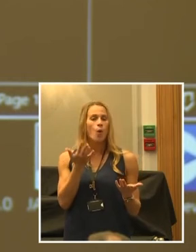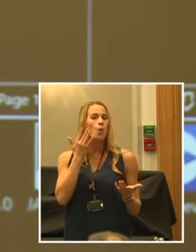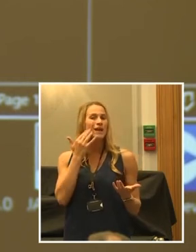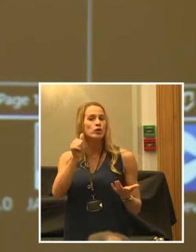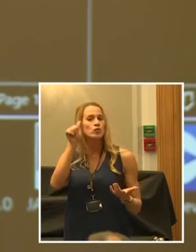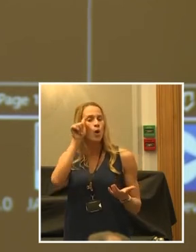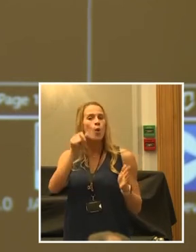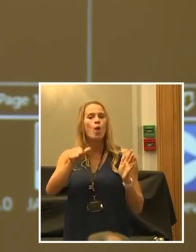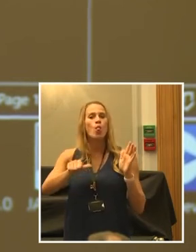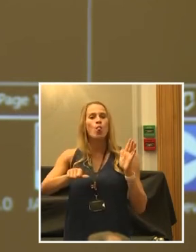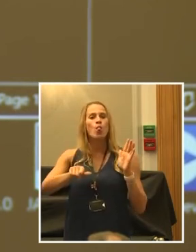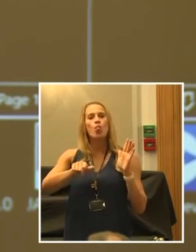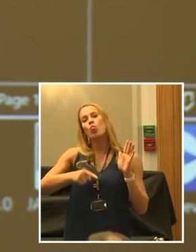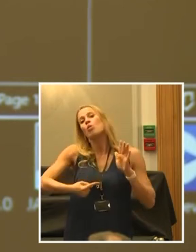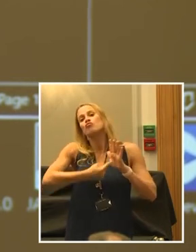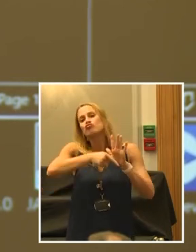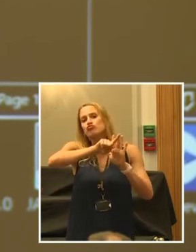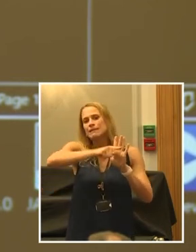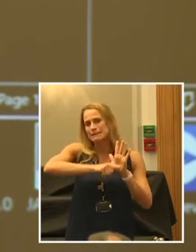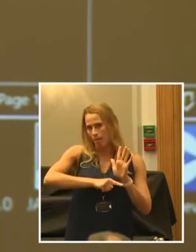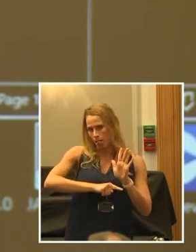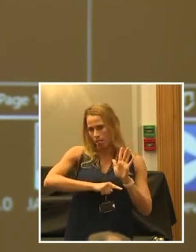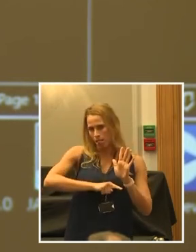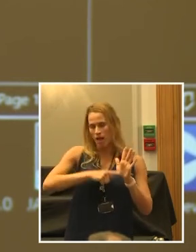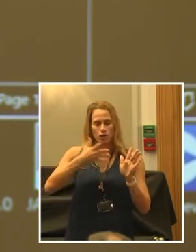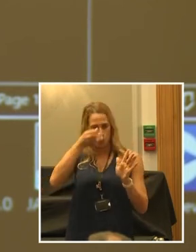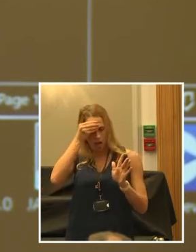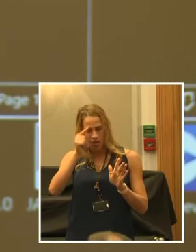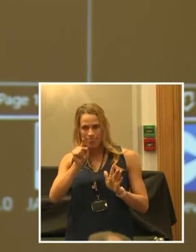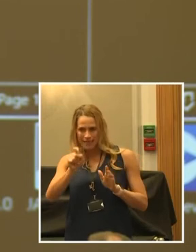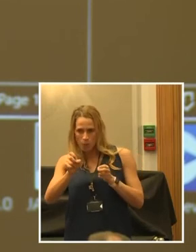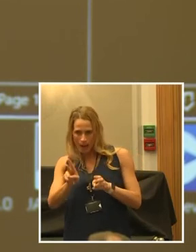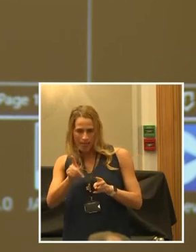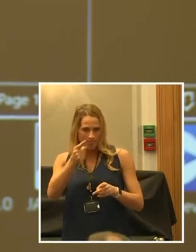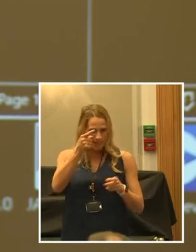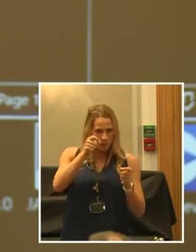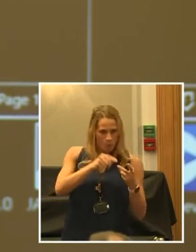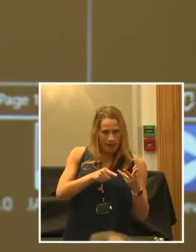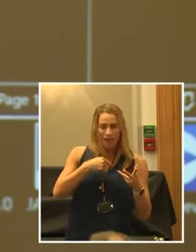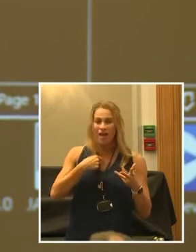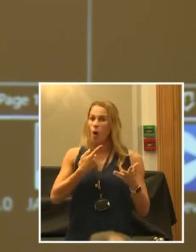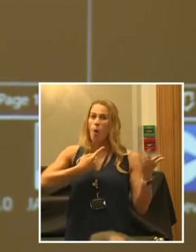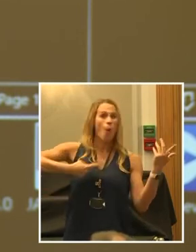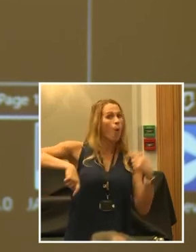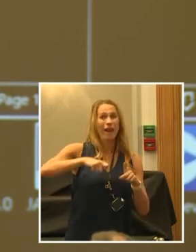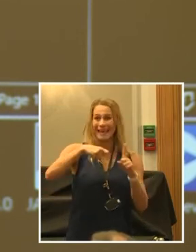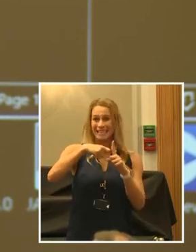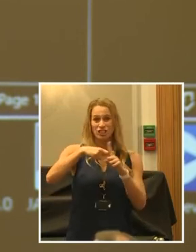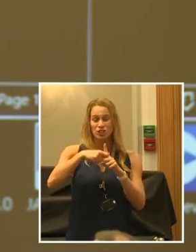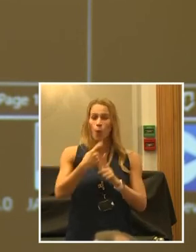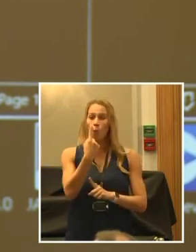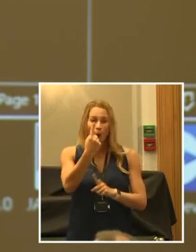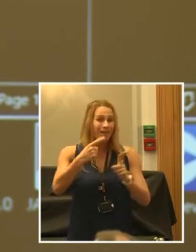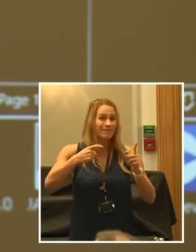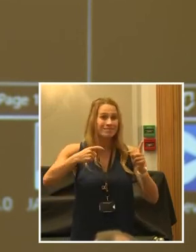principles of how to use it with a screen reader or magnification, guess what? All of our kitchens are one kitchen.